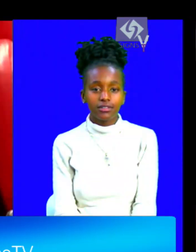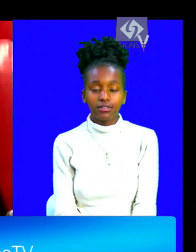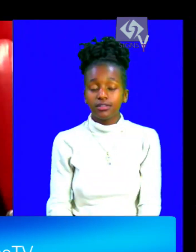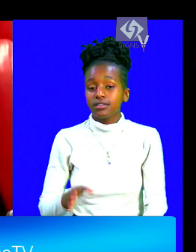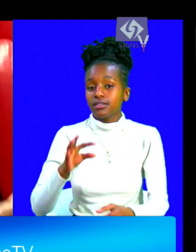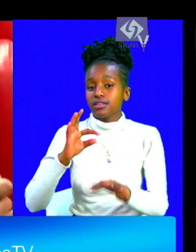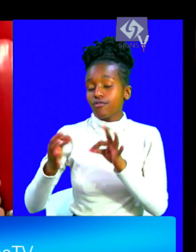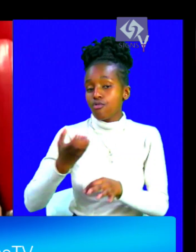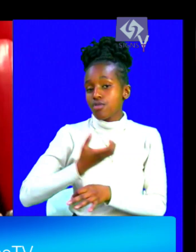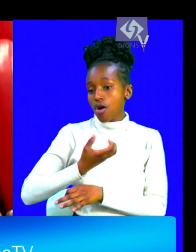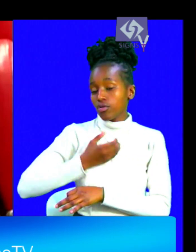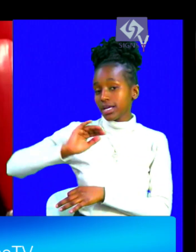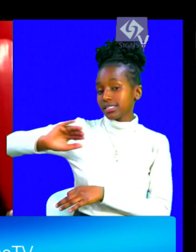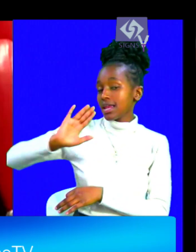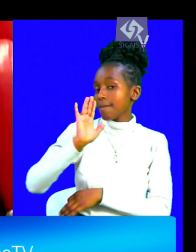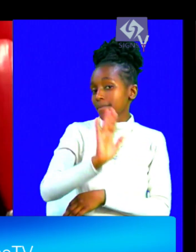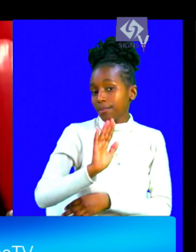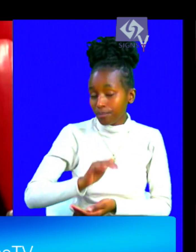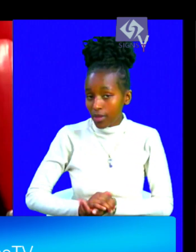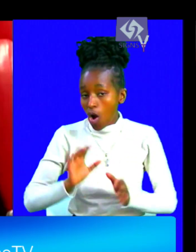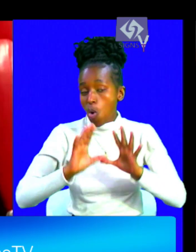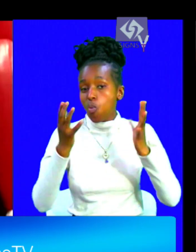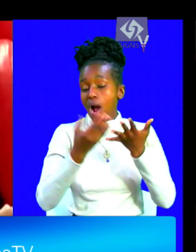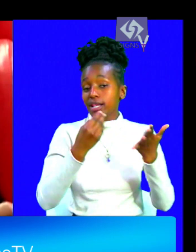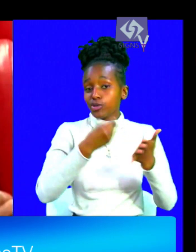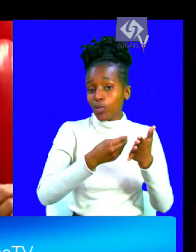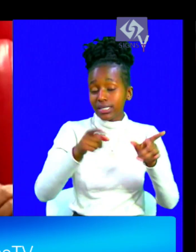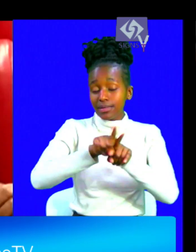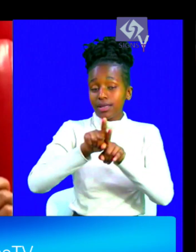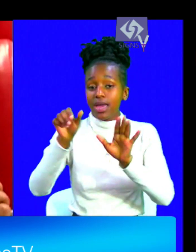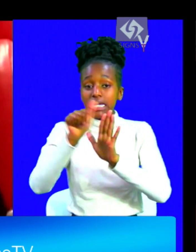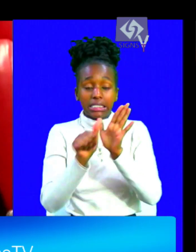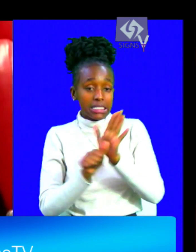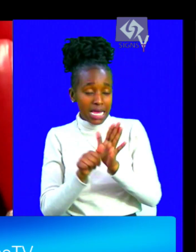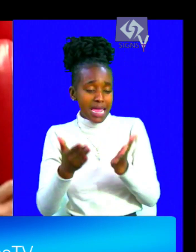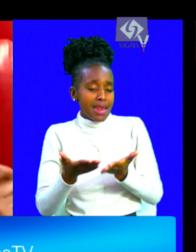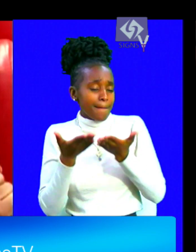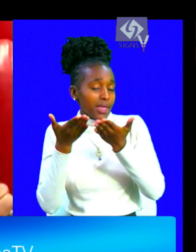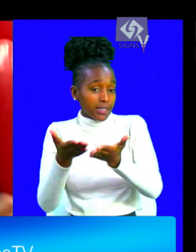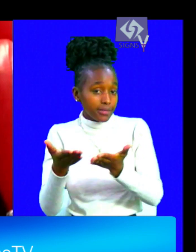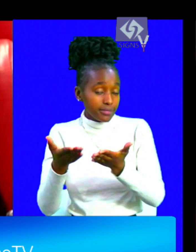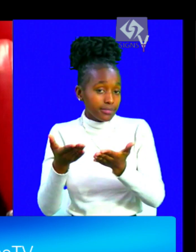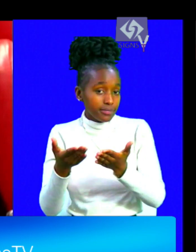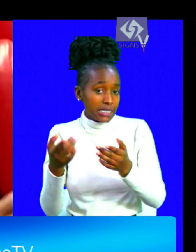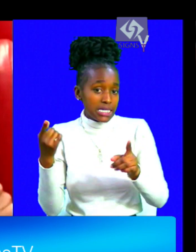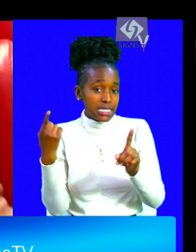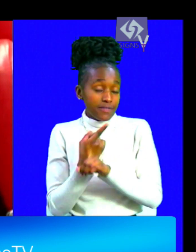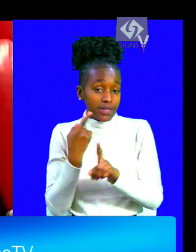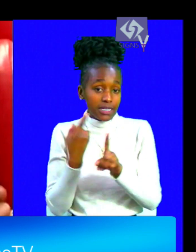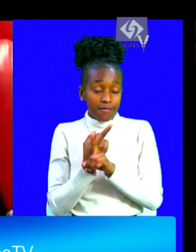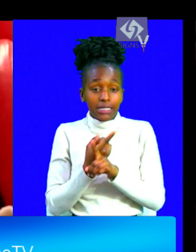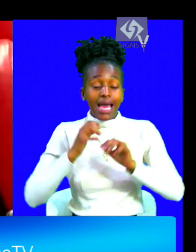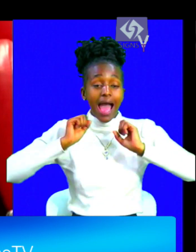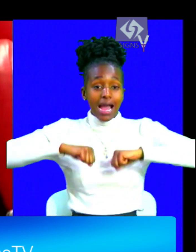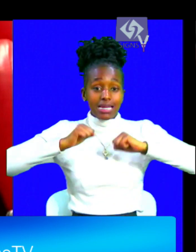Side was WorldCoin or their agencies providing a robust consent form or